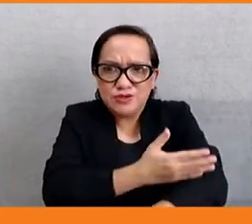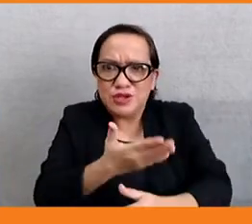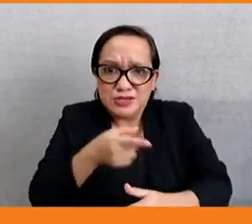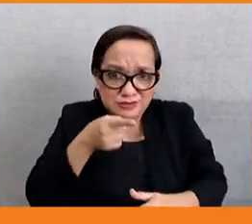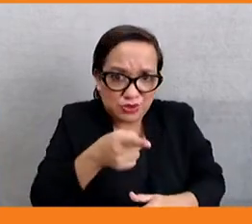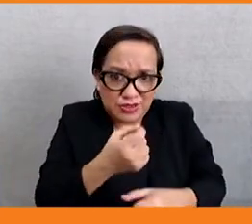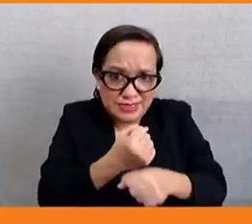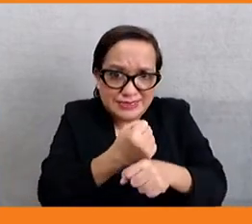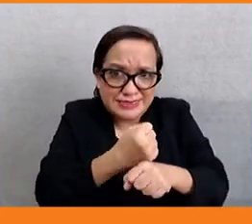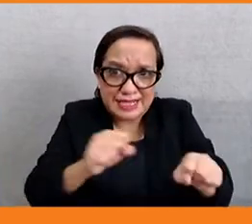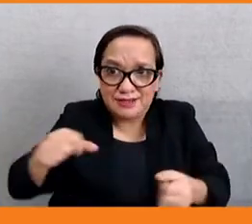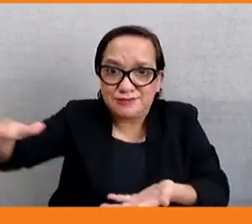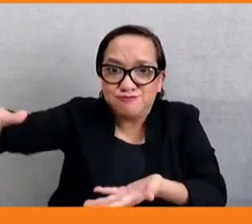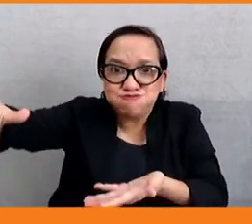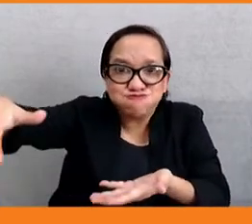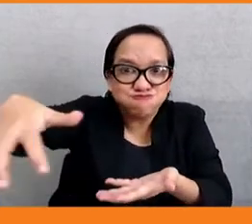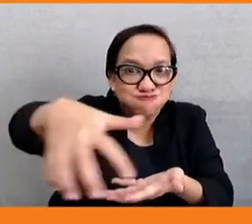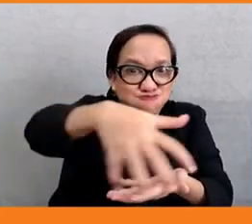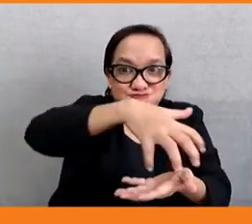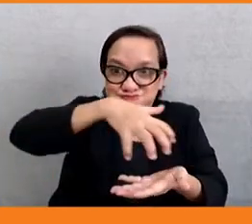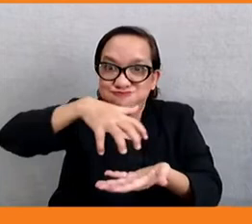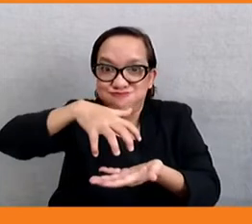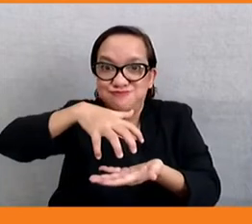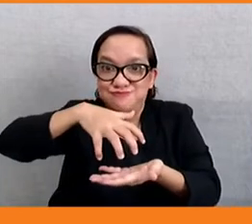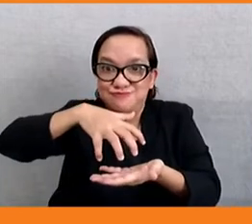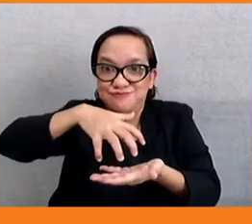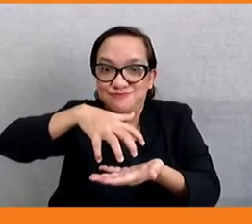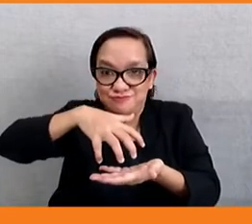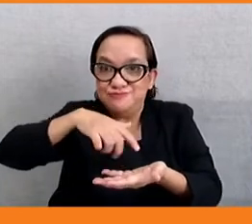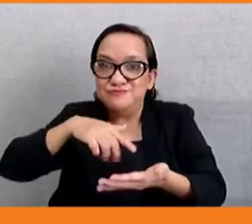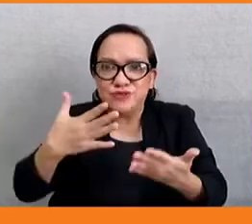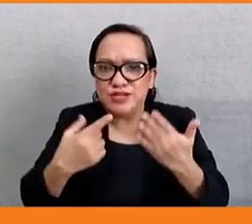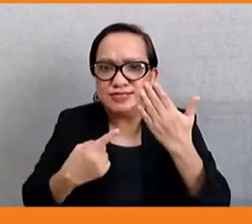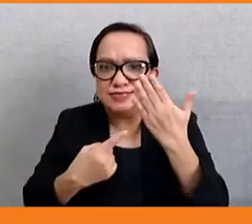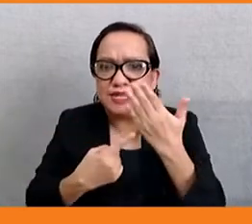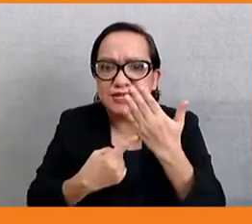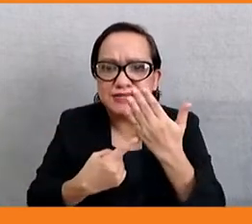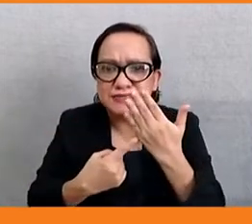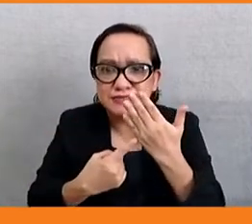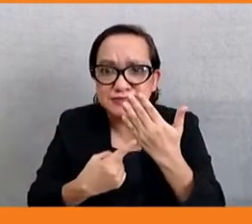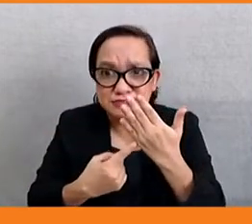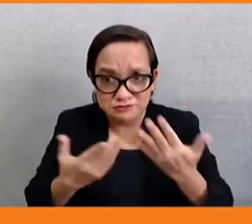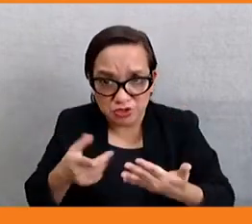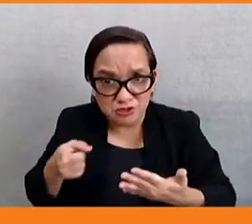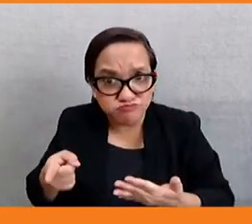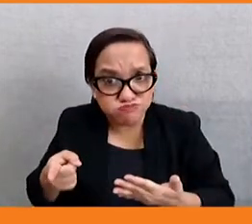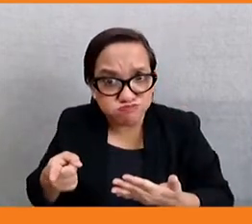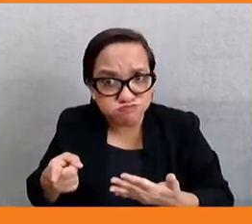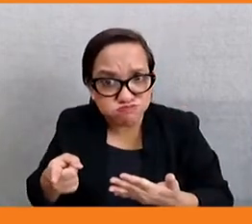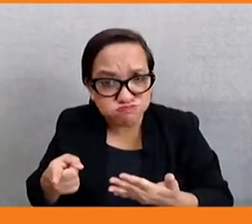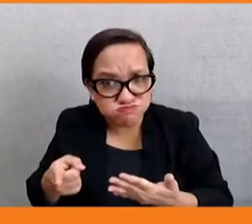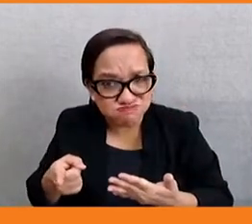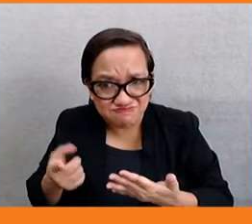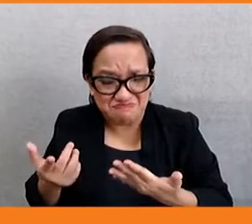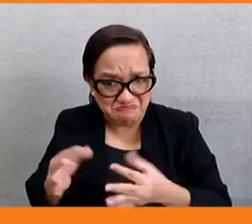of digitalization, I think how to address the serious problem of digital divide is really, you know, a crucial thing. So we have to address